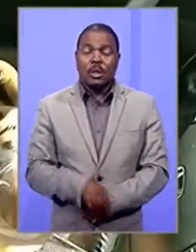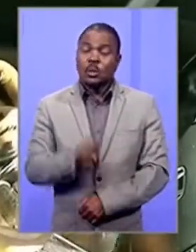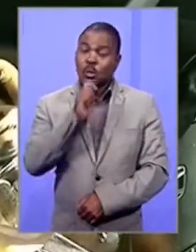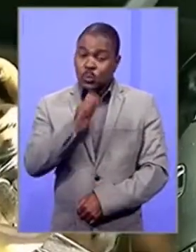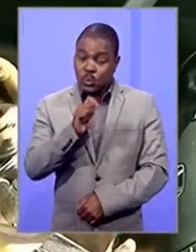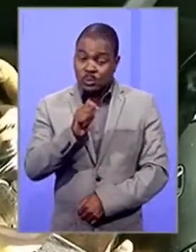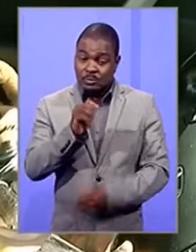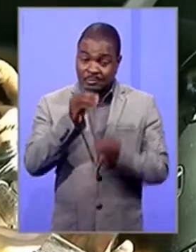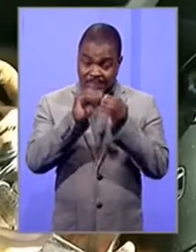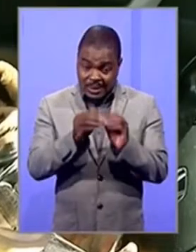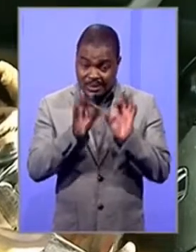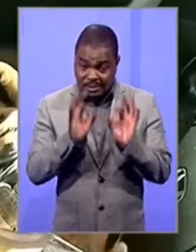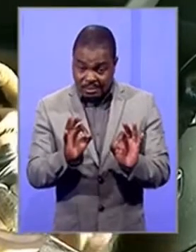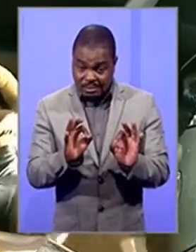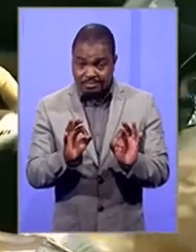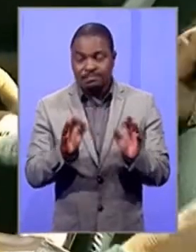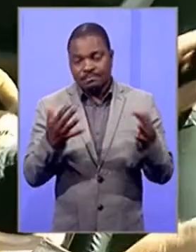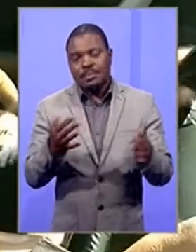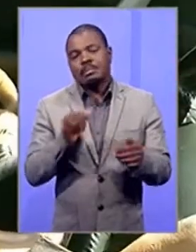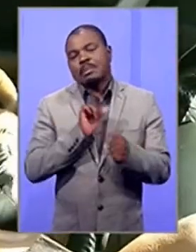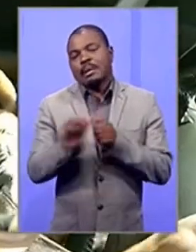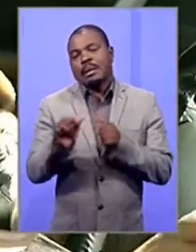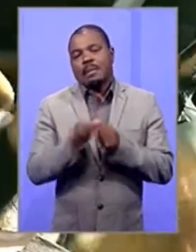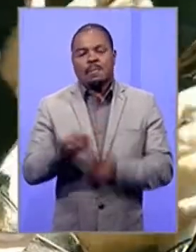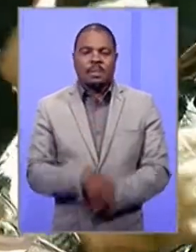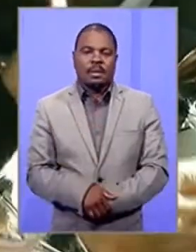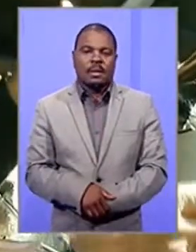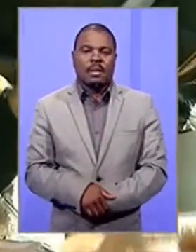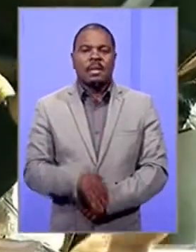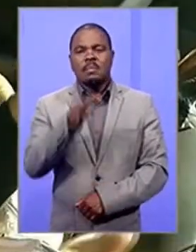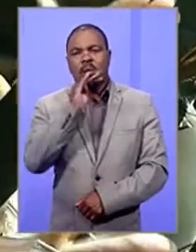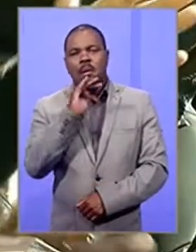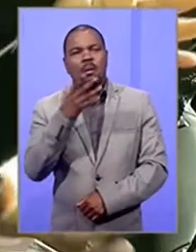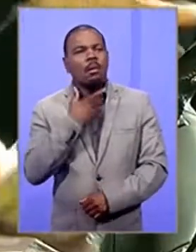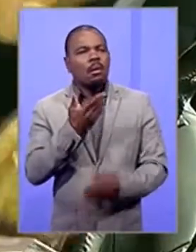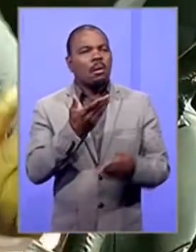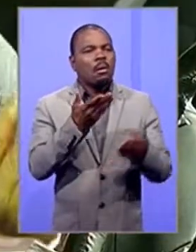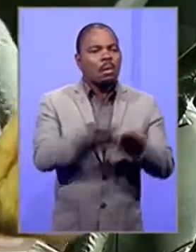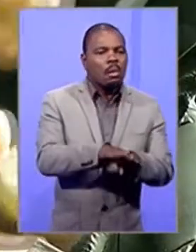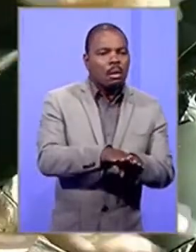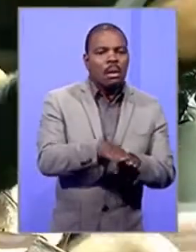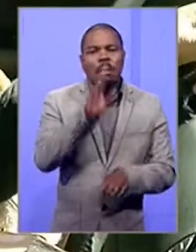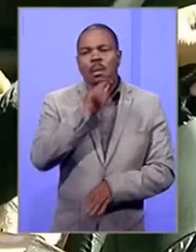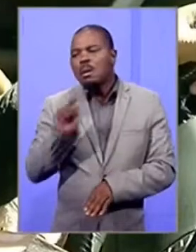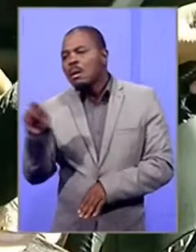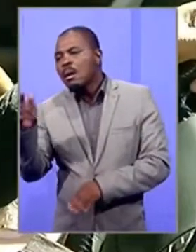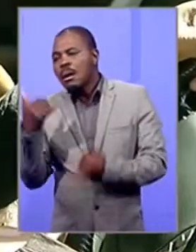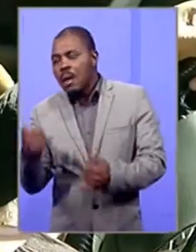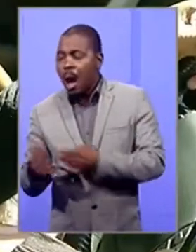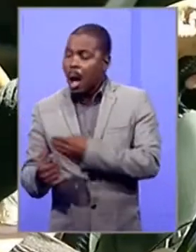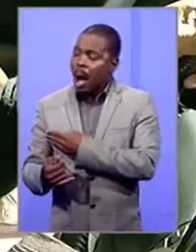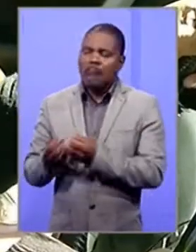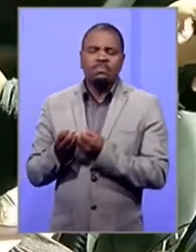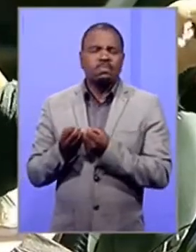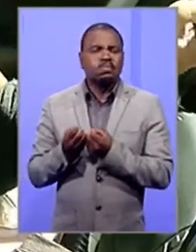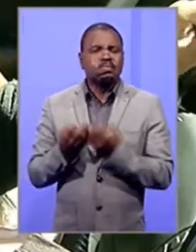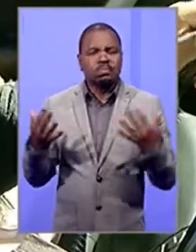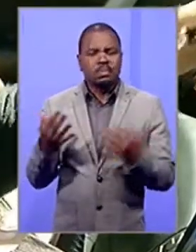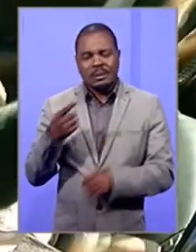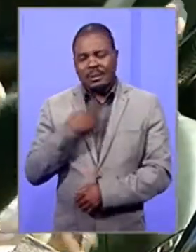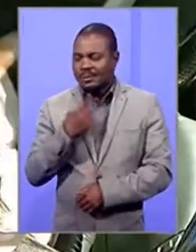tla lokiswa di kwala o ka ba bete e seng ho kwetswe hona jwale ho na le tse kae ka mo hantse ke tla tseleng ka ba